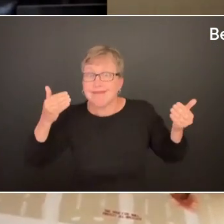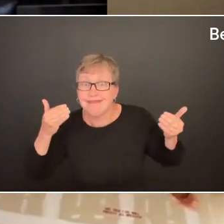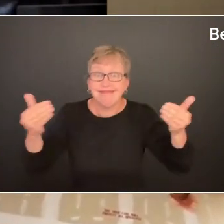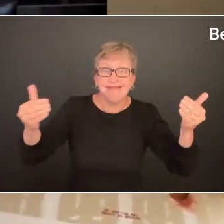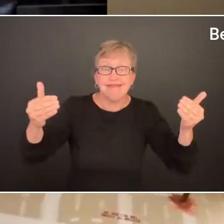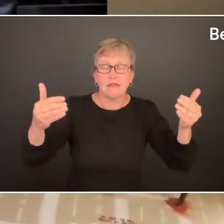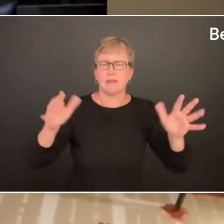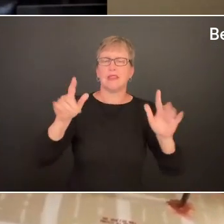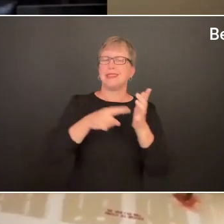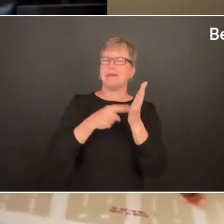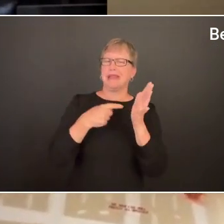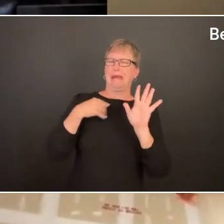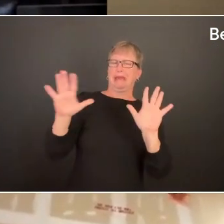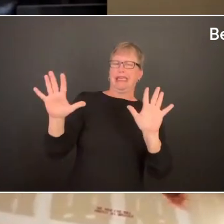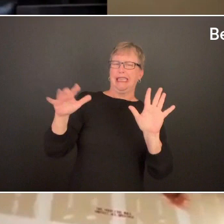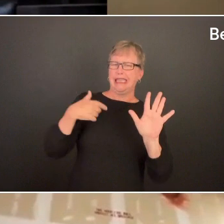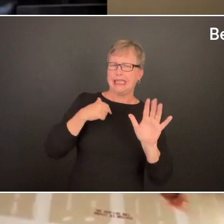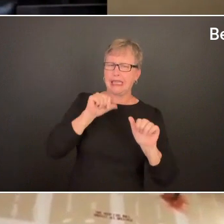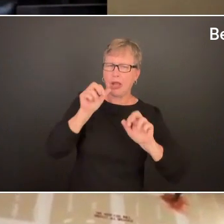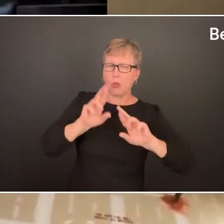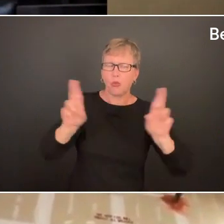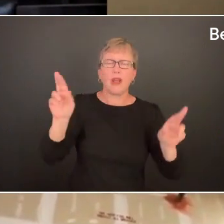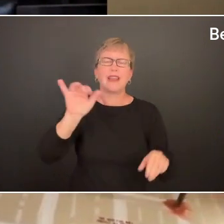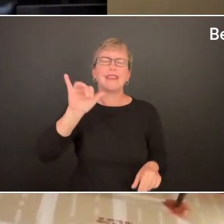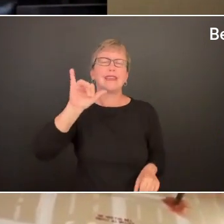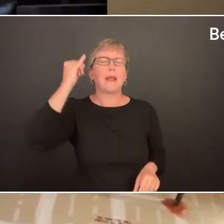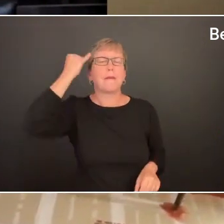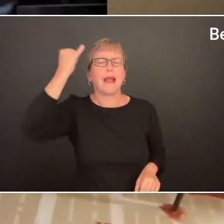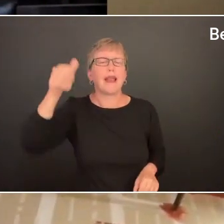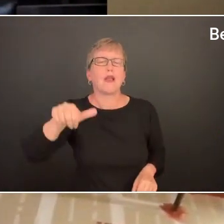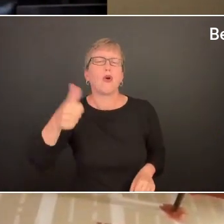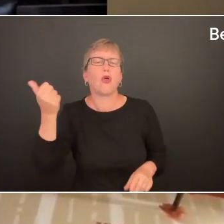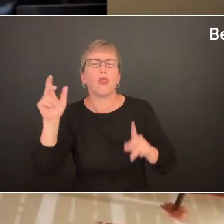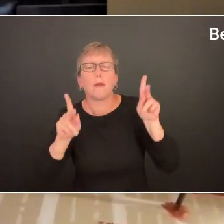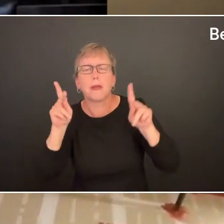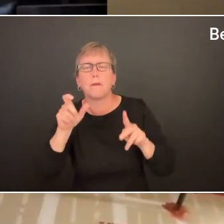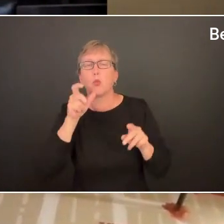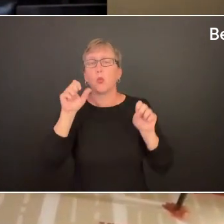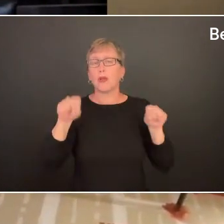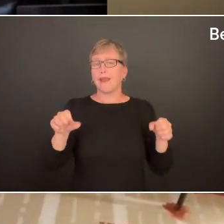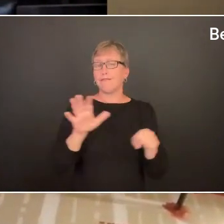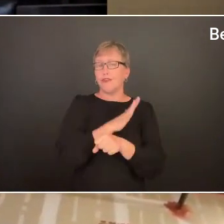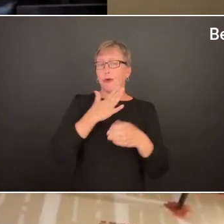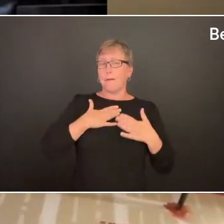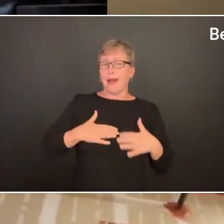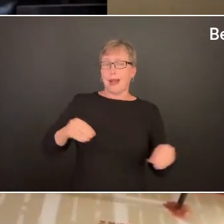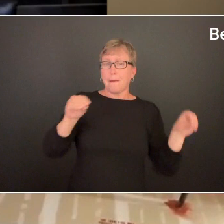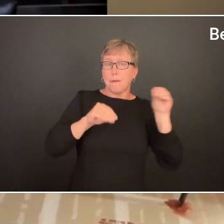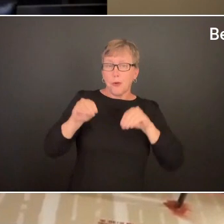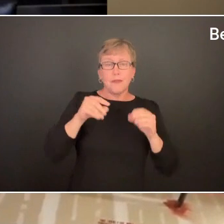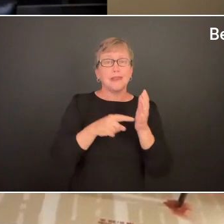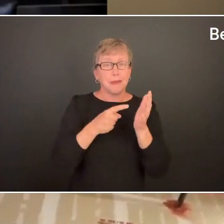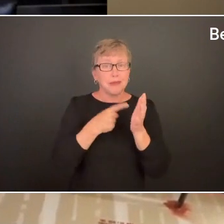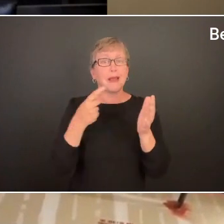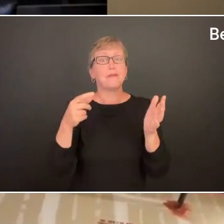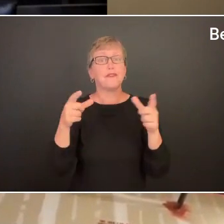even able-bodied people, where their partner is like, well, you're wet, so then therefore you must be ready to have sex. And that's, of course, not even true for